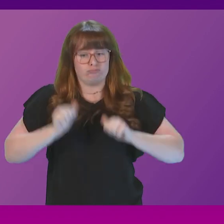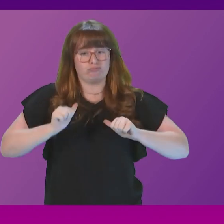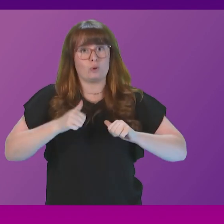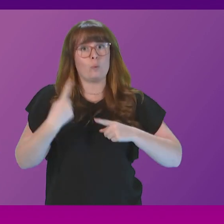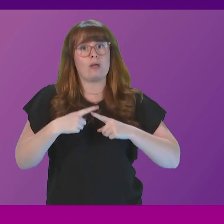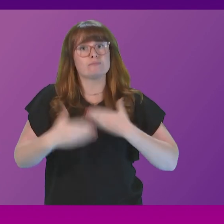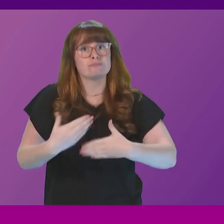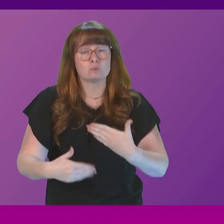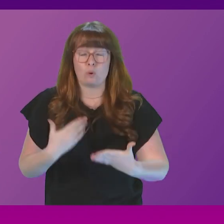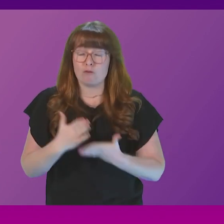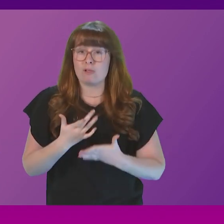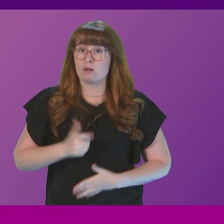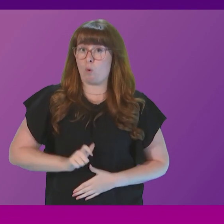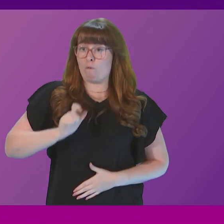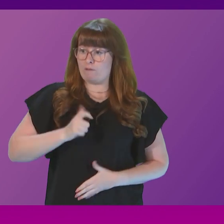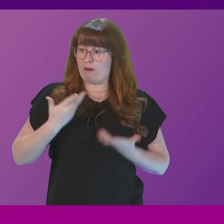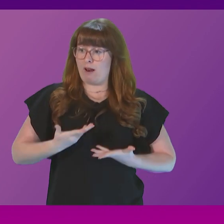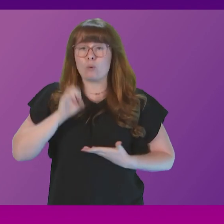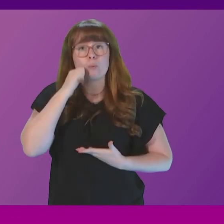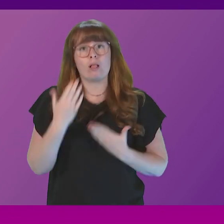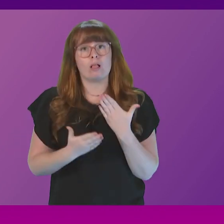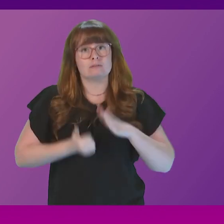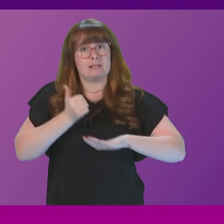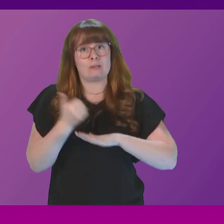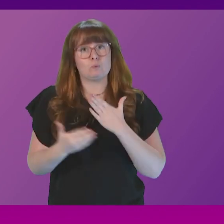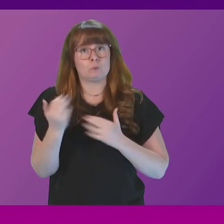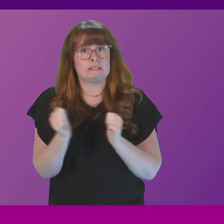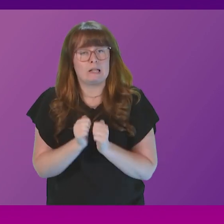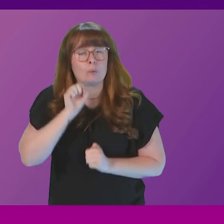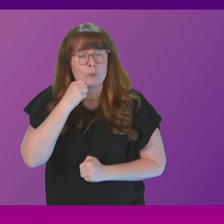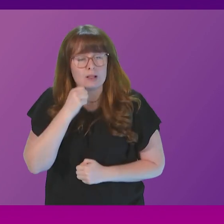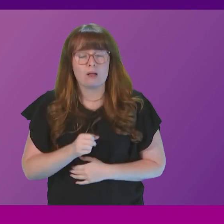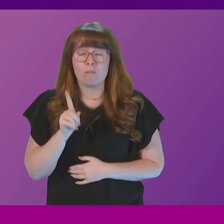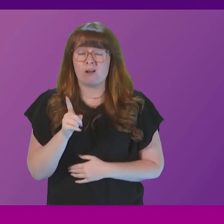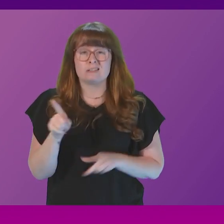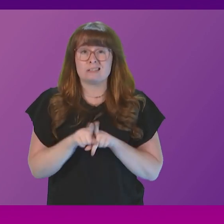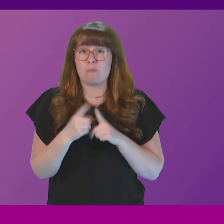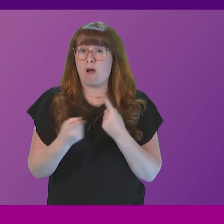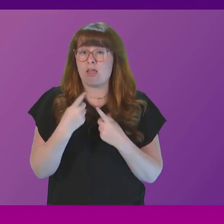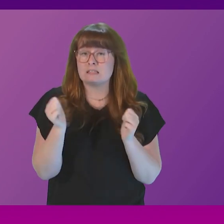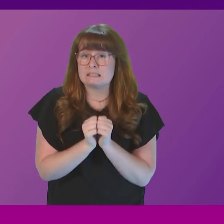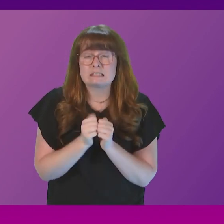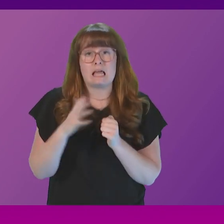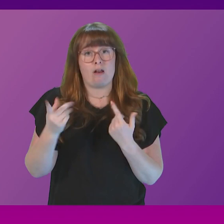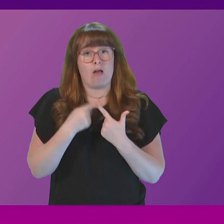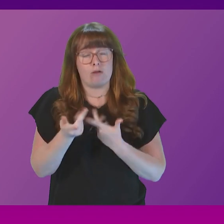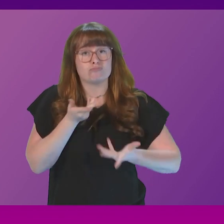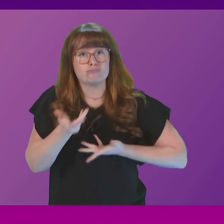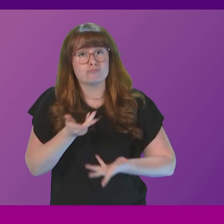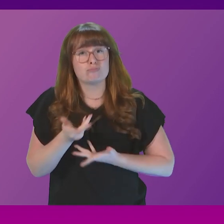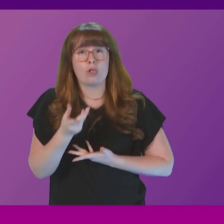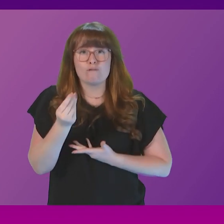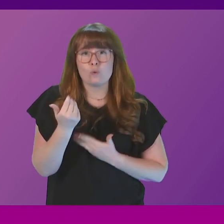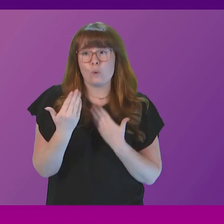degree of confidence that we'll get a new deal in place. But as with any deal or negotiation, it is those final